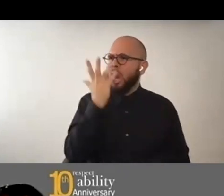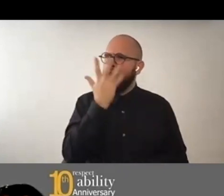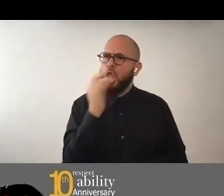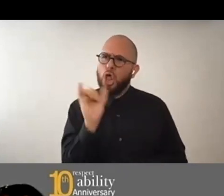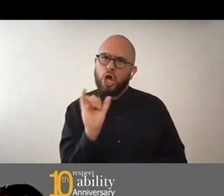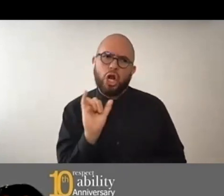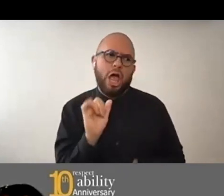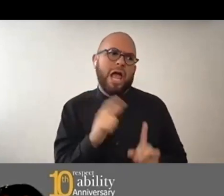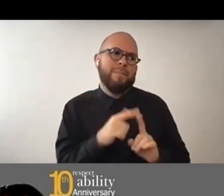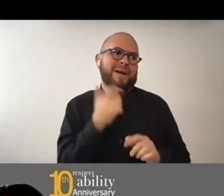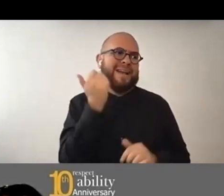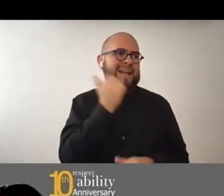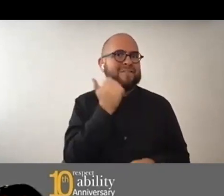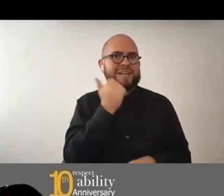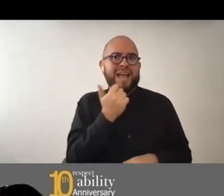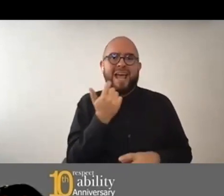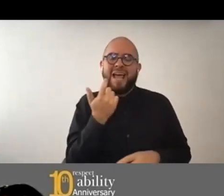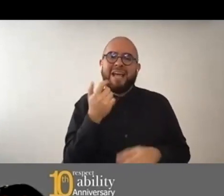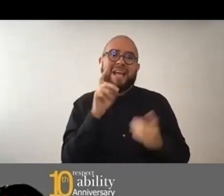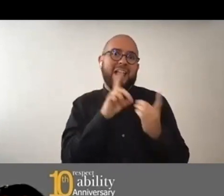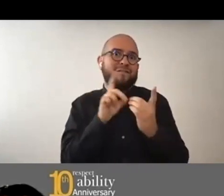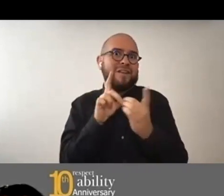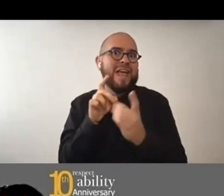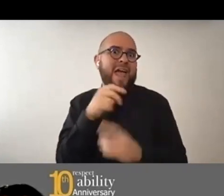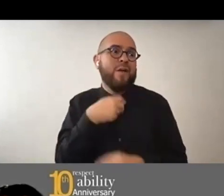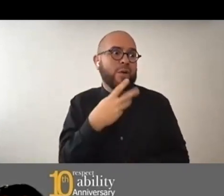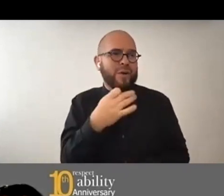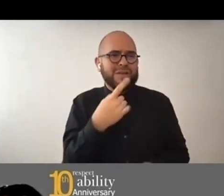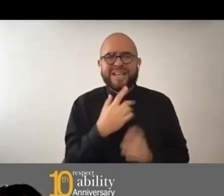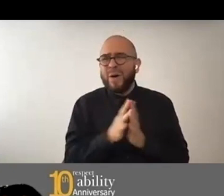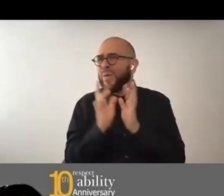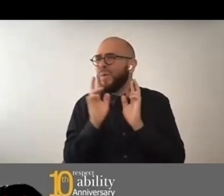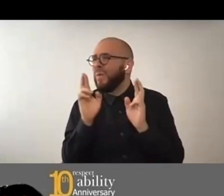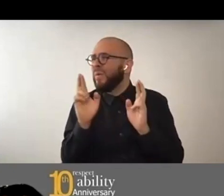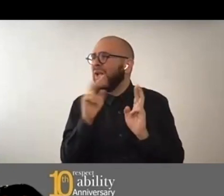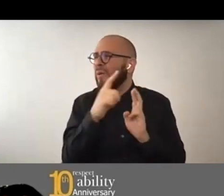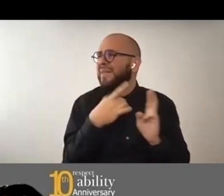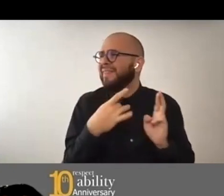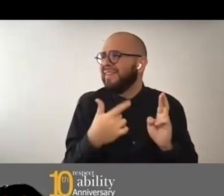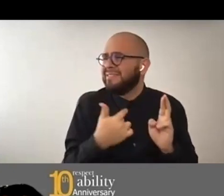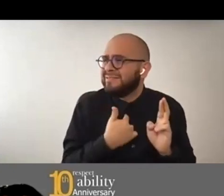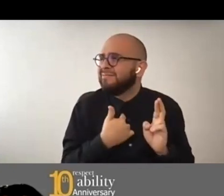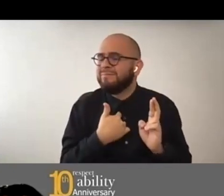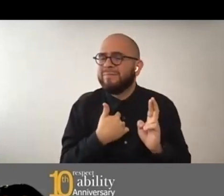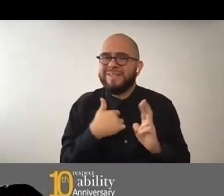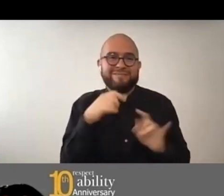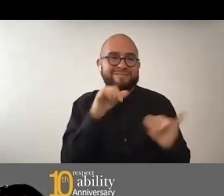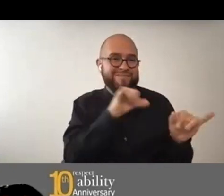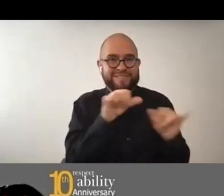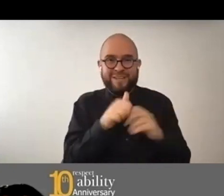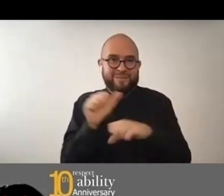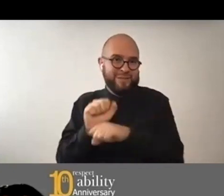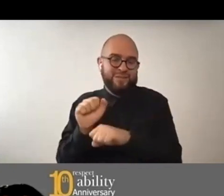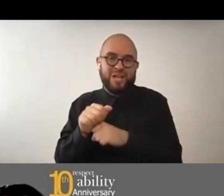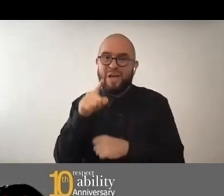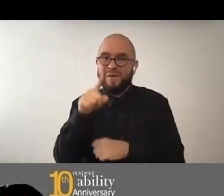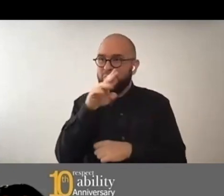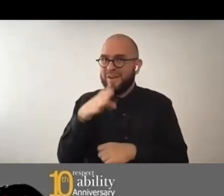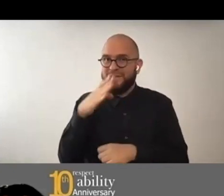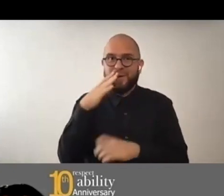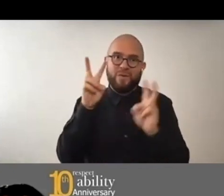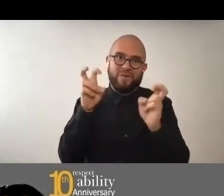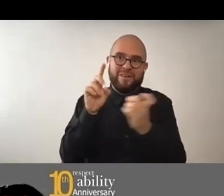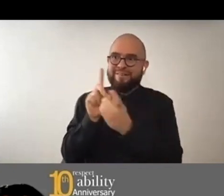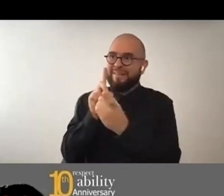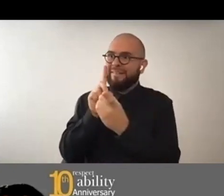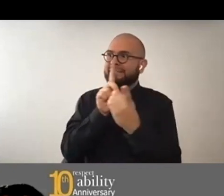I hope he likes me. And it's kind of like that with job searching. You don't know, which one is going to be the one. And with every interview you go on, you're just